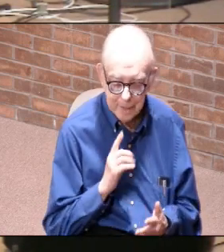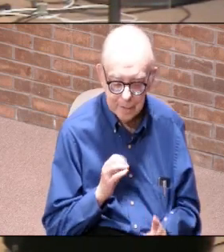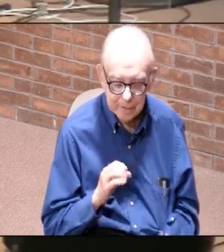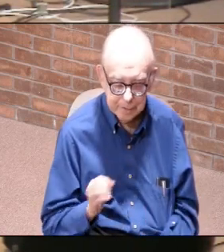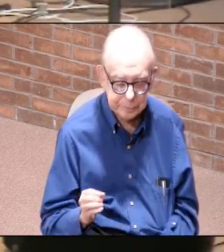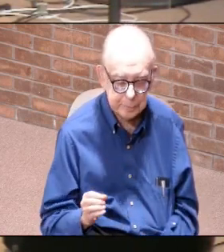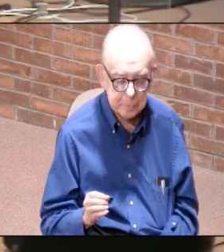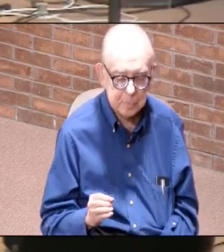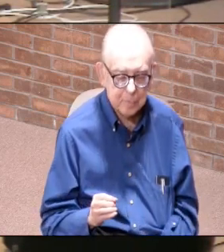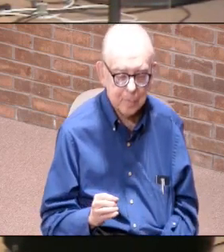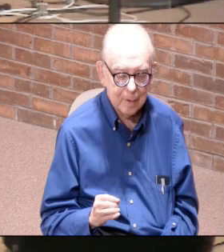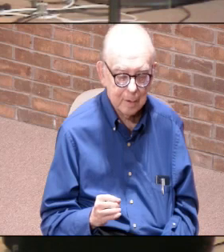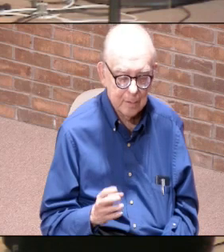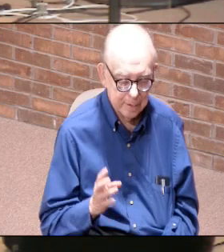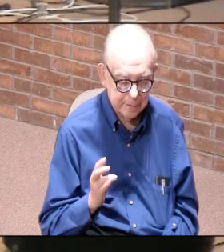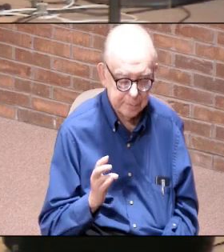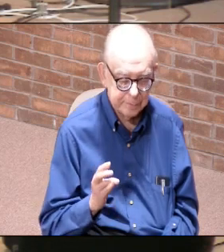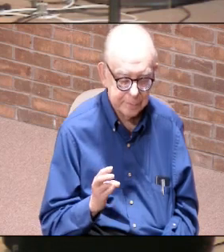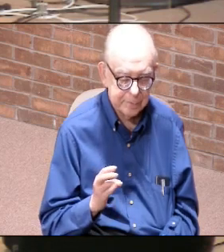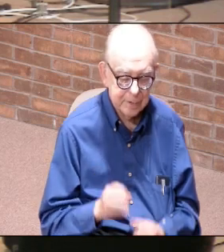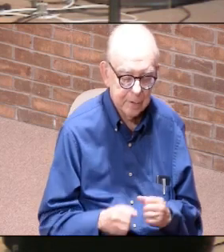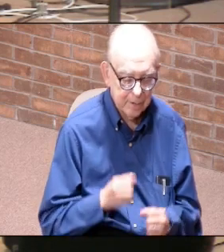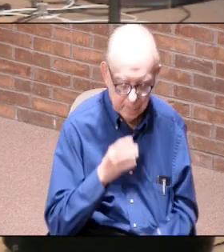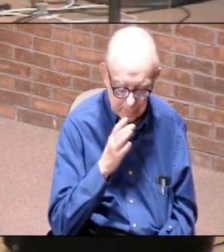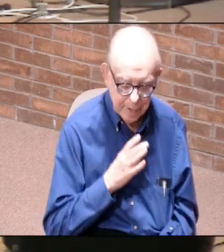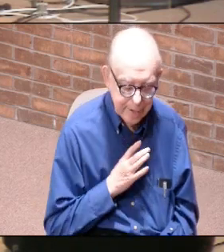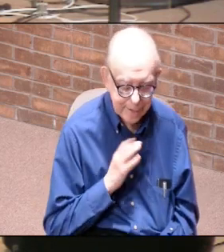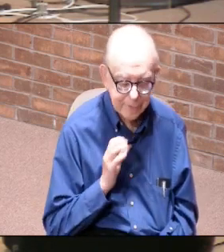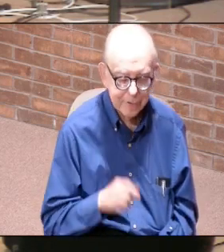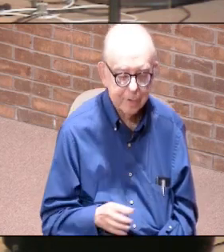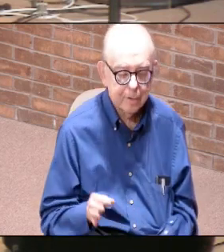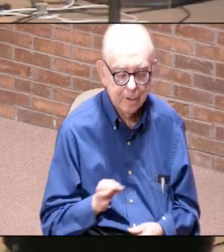cool. That 70-year-old guy can still tie his shoes.